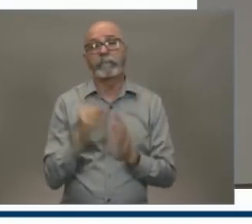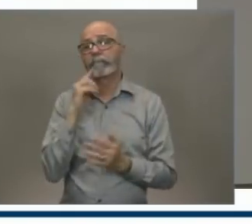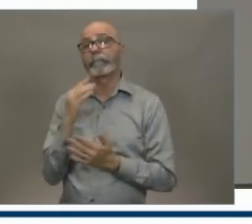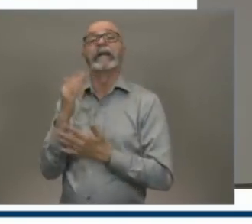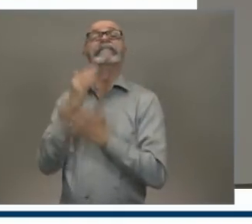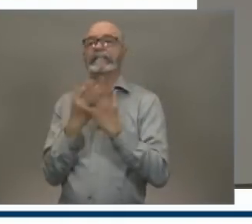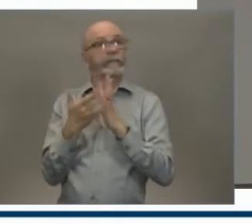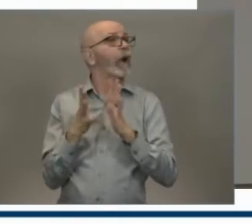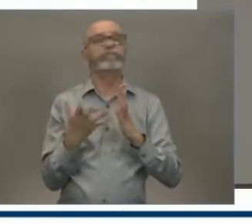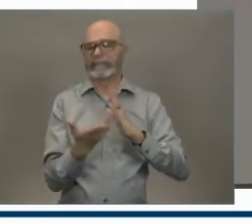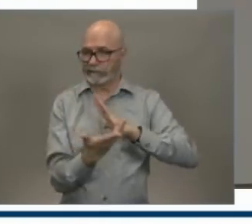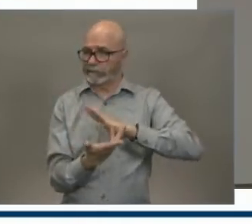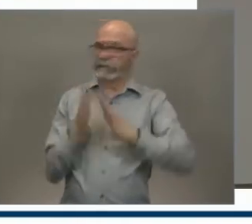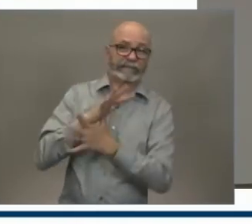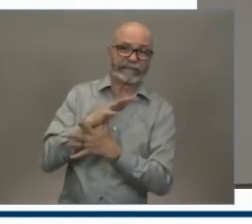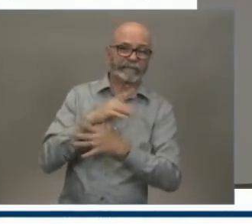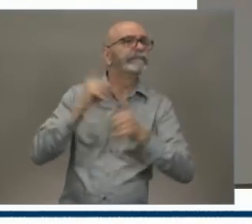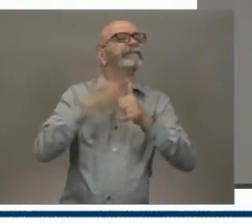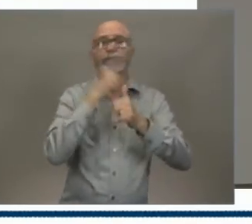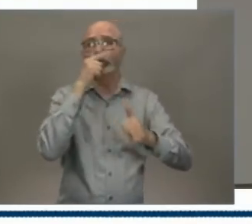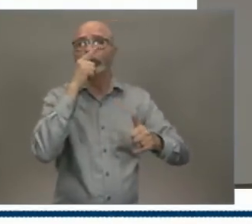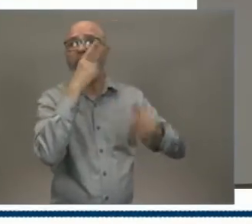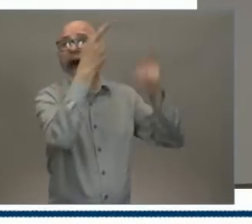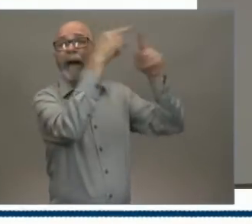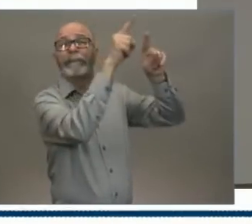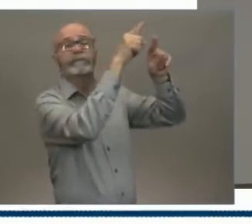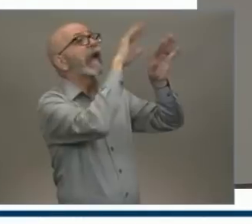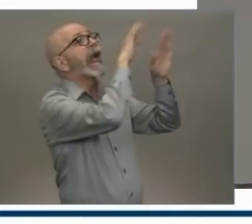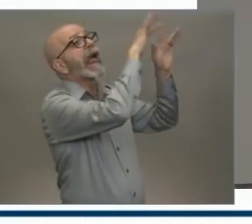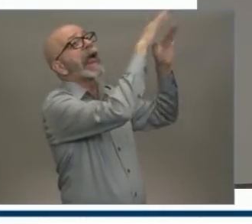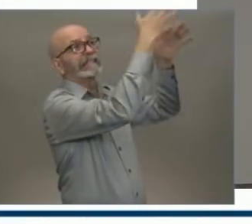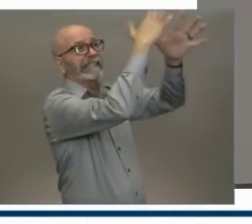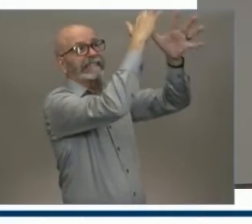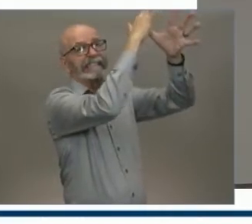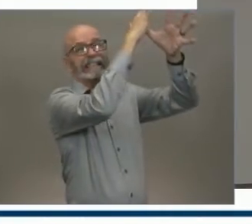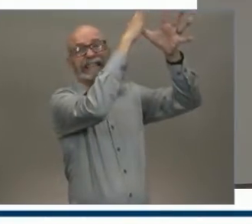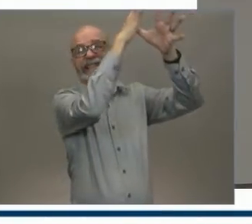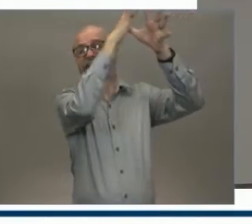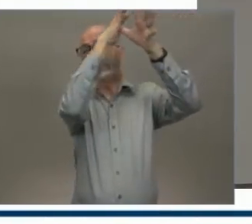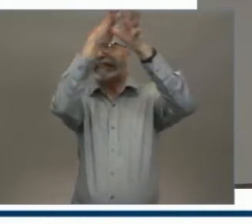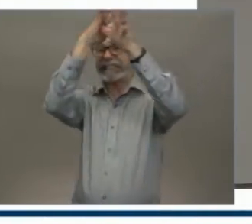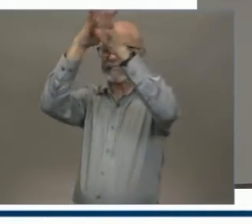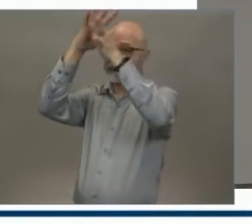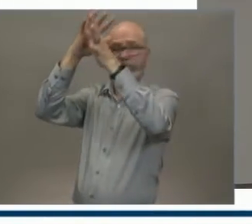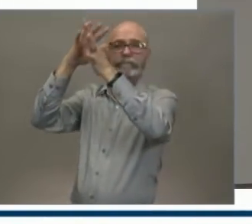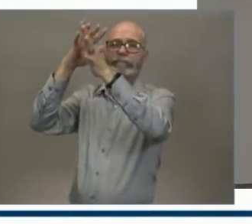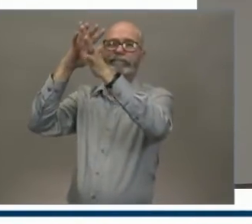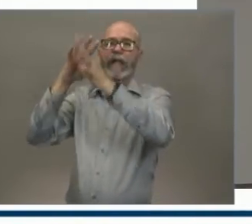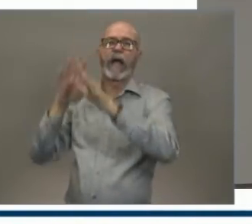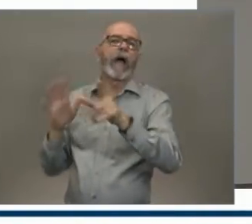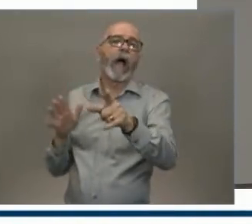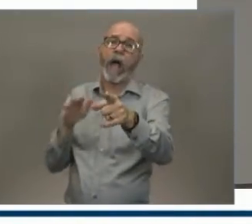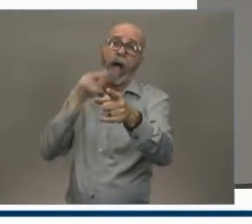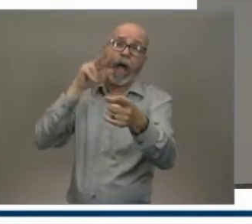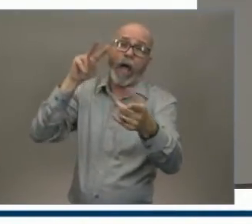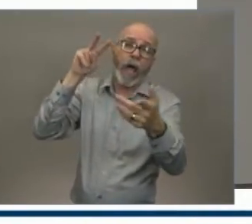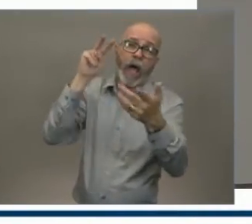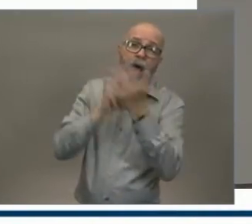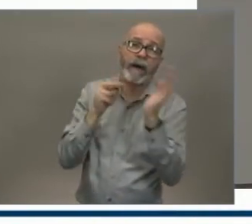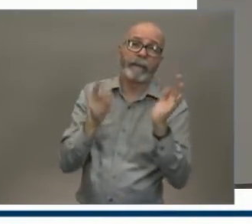So, and so I'm not, I don't consider this all a